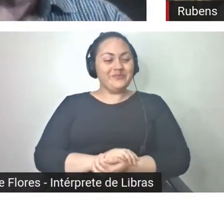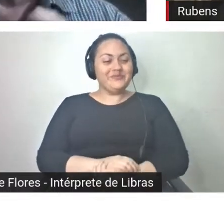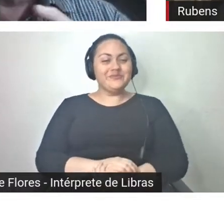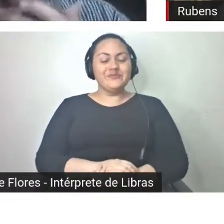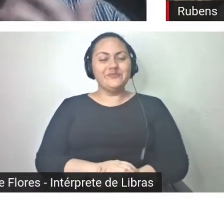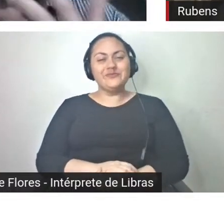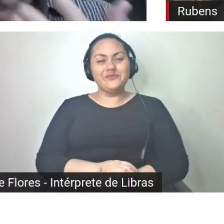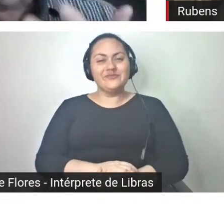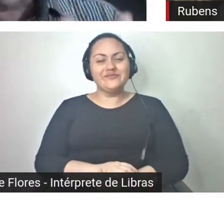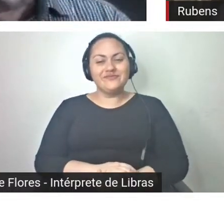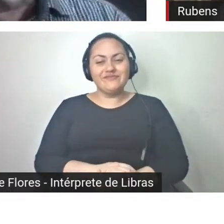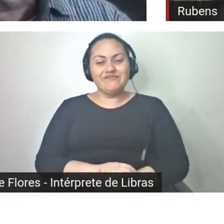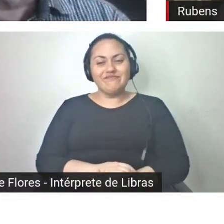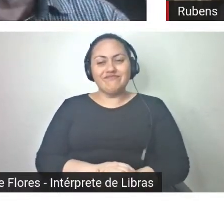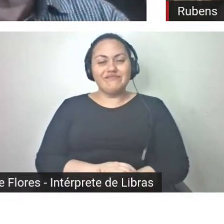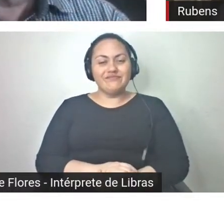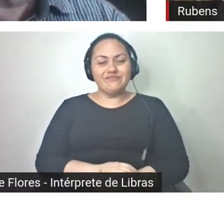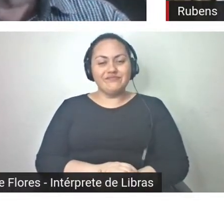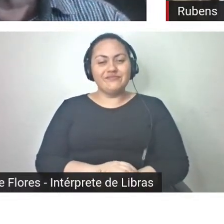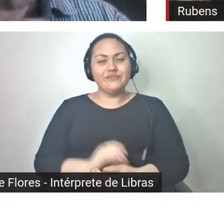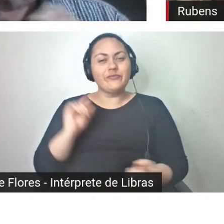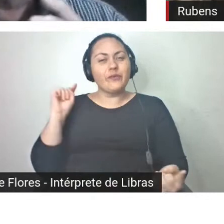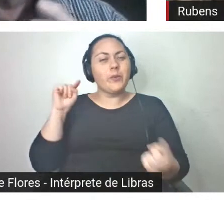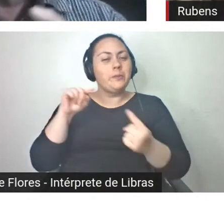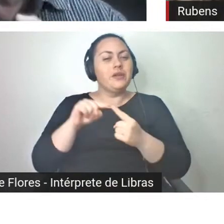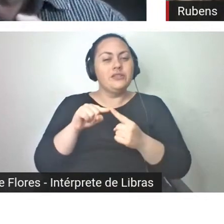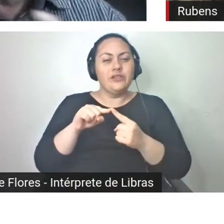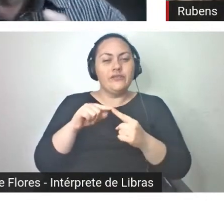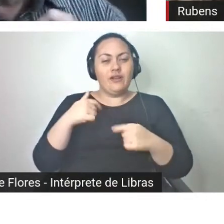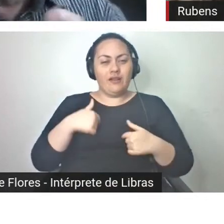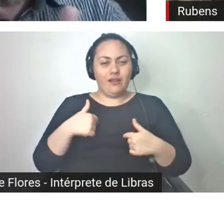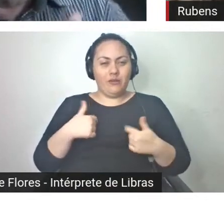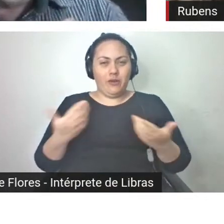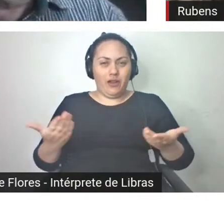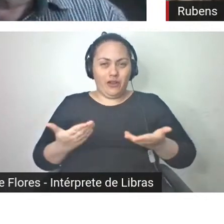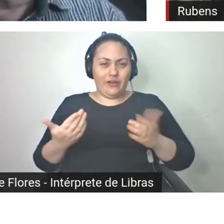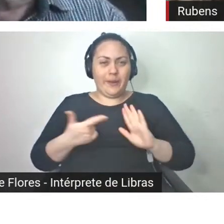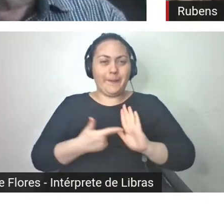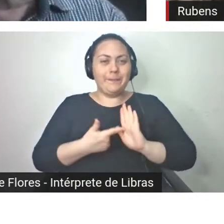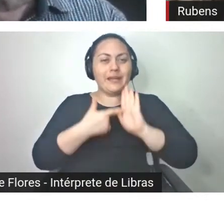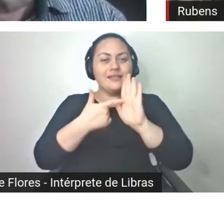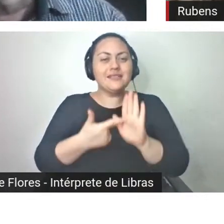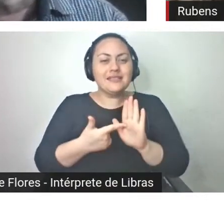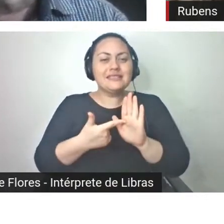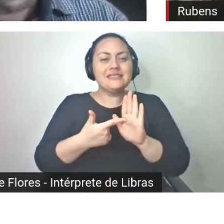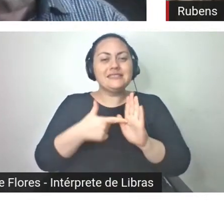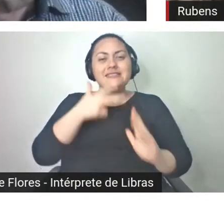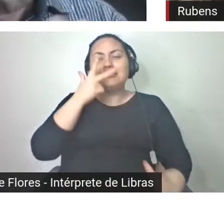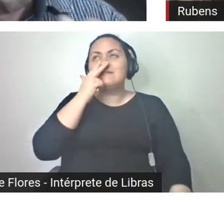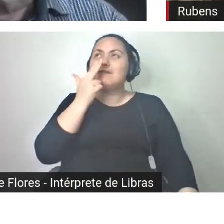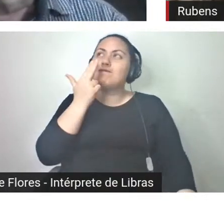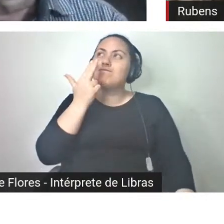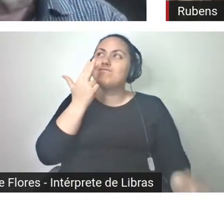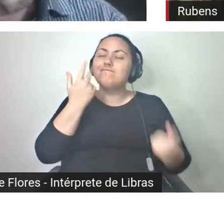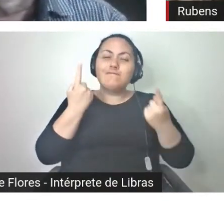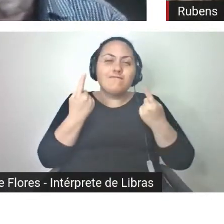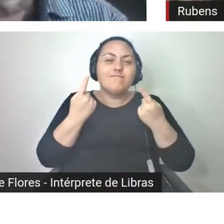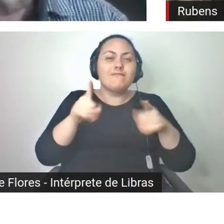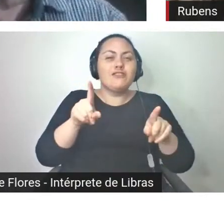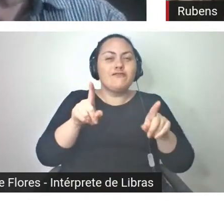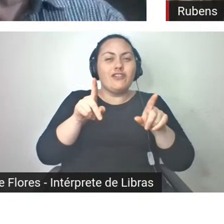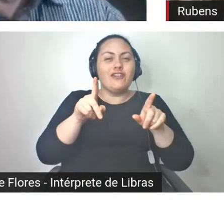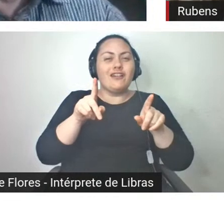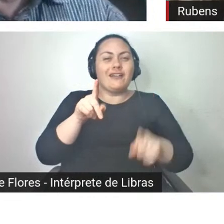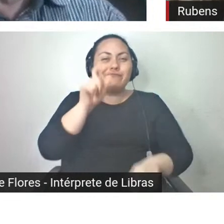Buscando para tornar a minha apresentação mais instigante para o público